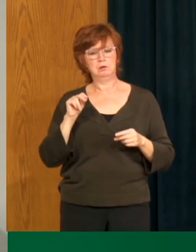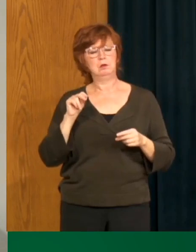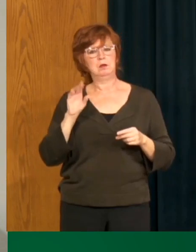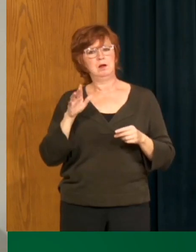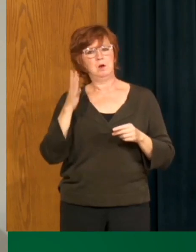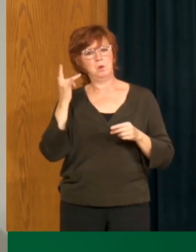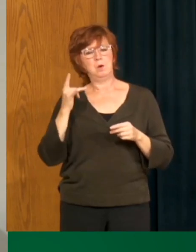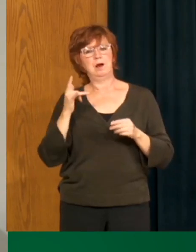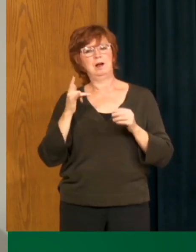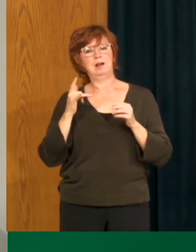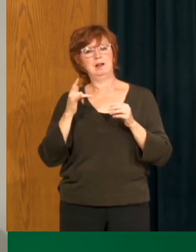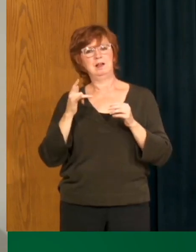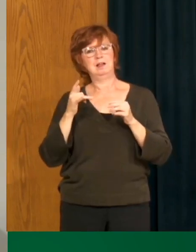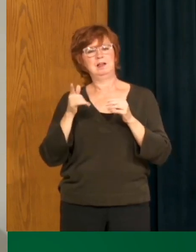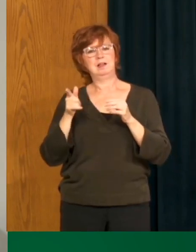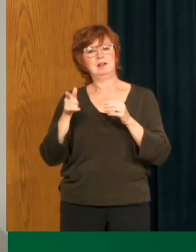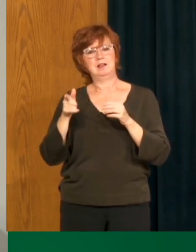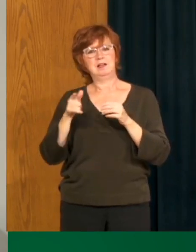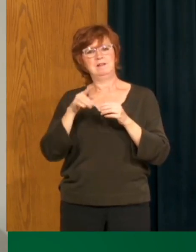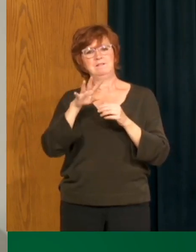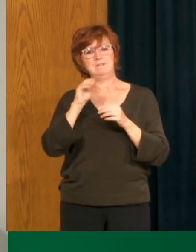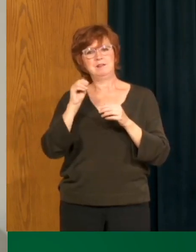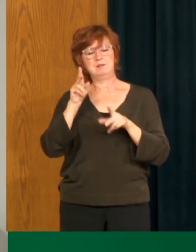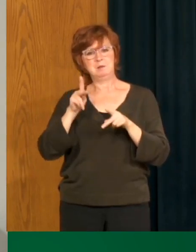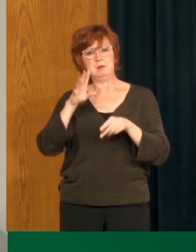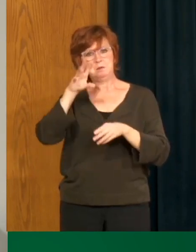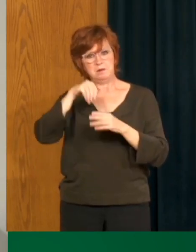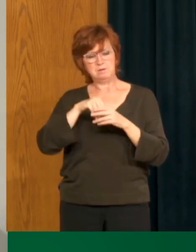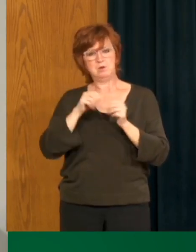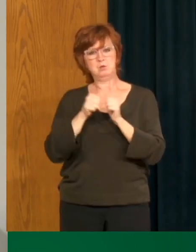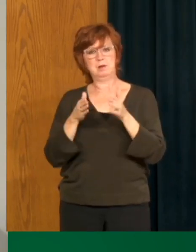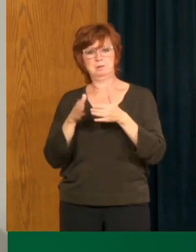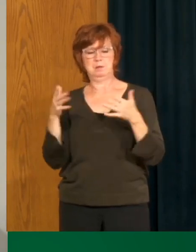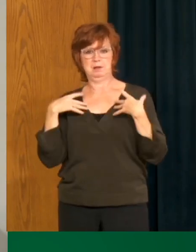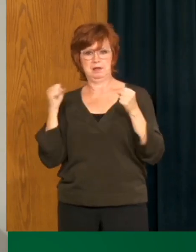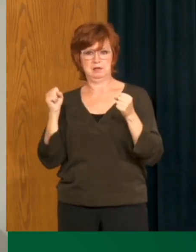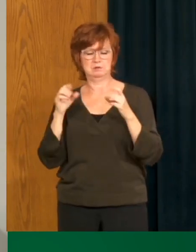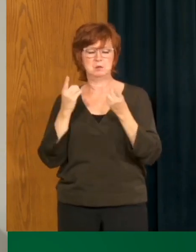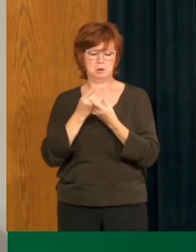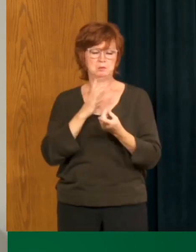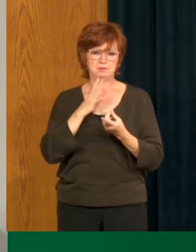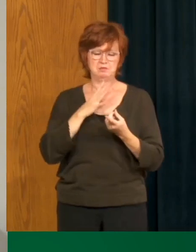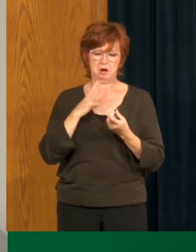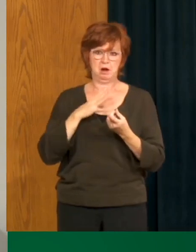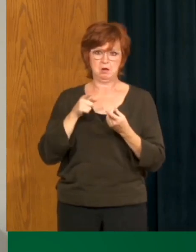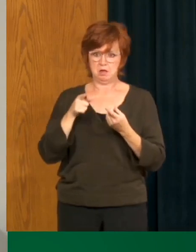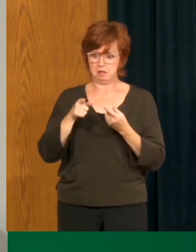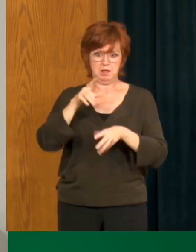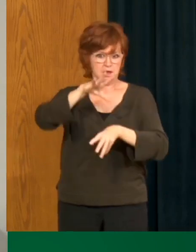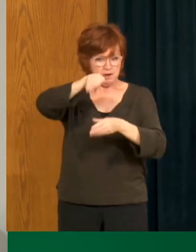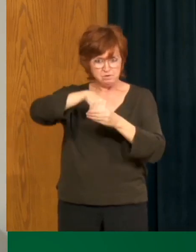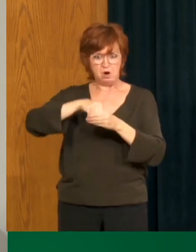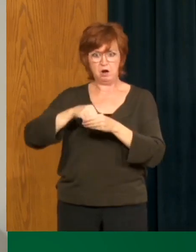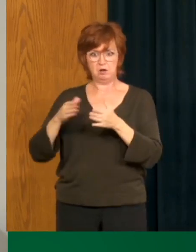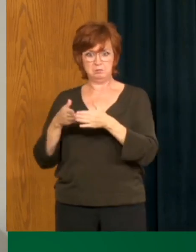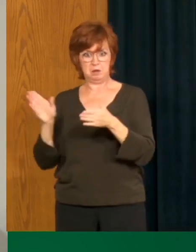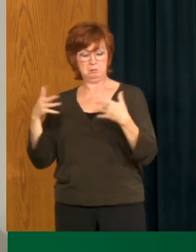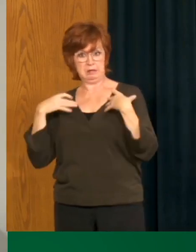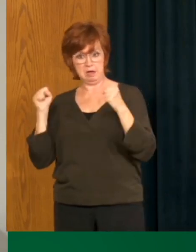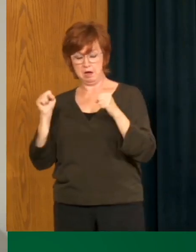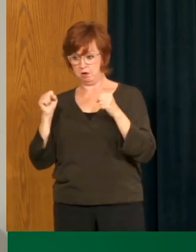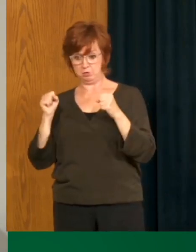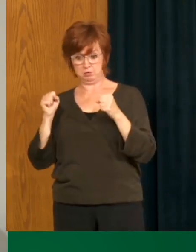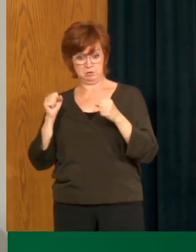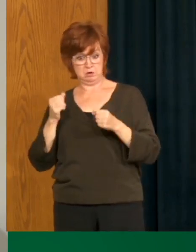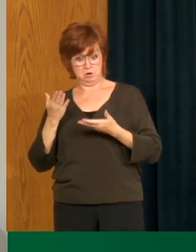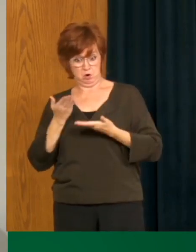to do active case finding. If no one shows up for testing, then it's very hard to control an outbreak. We need